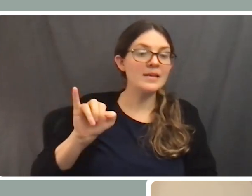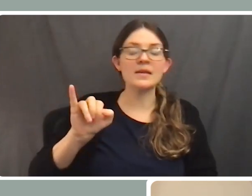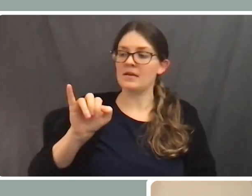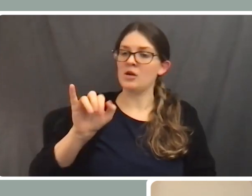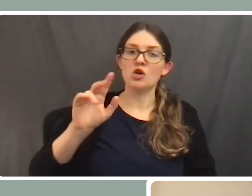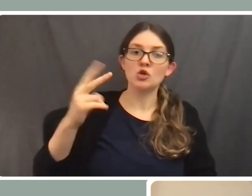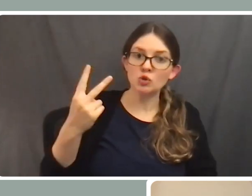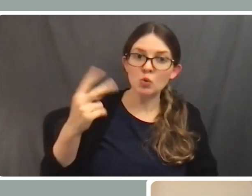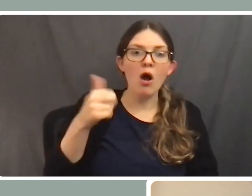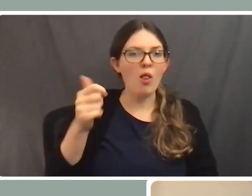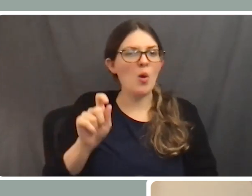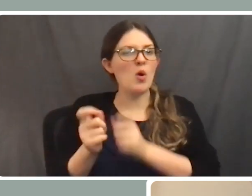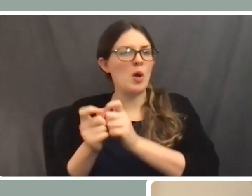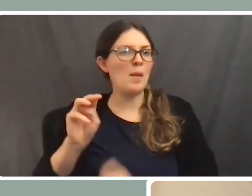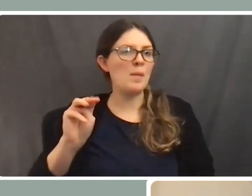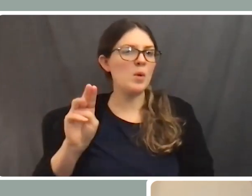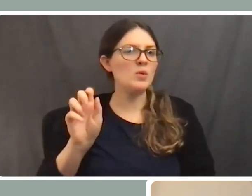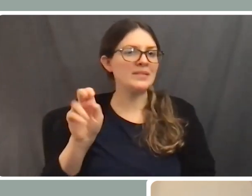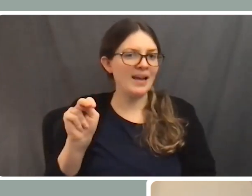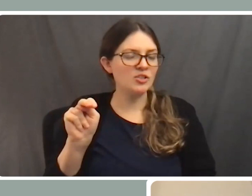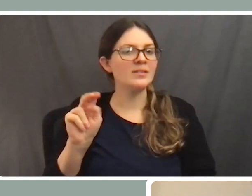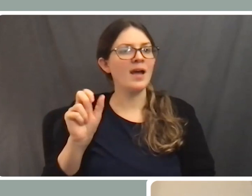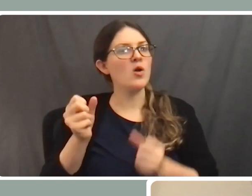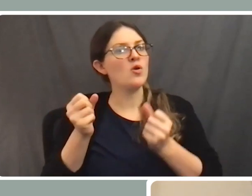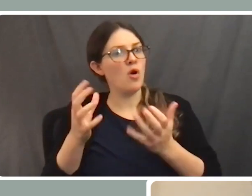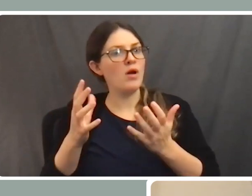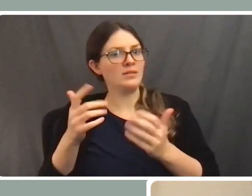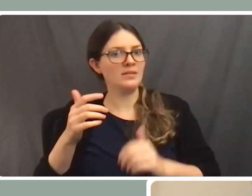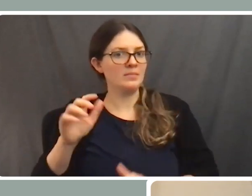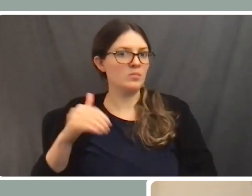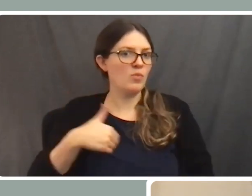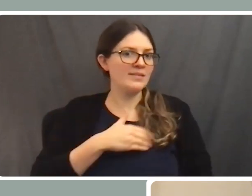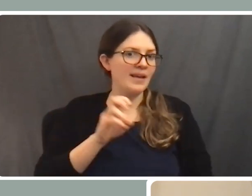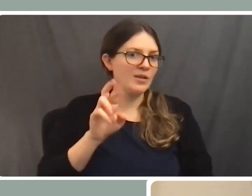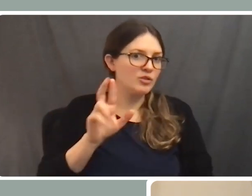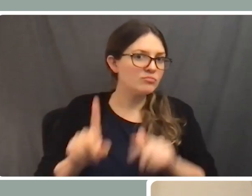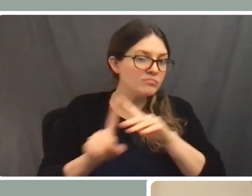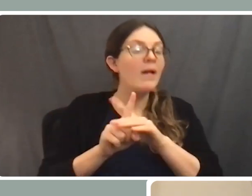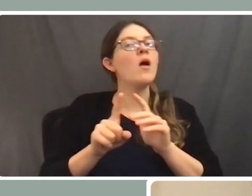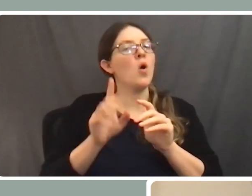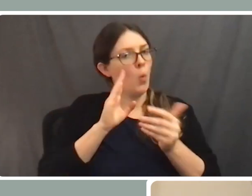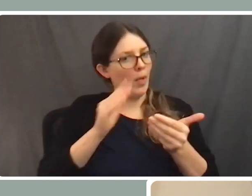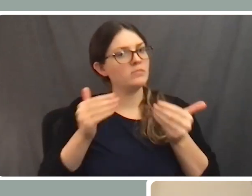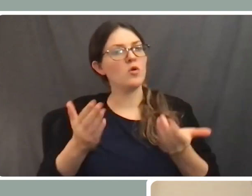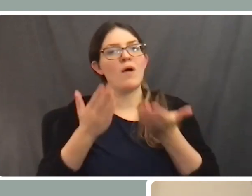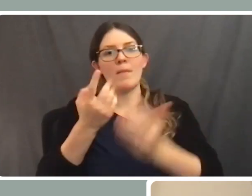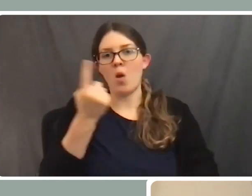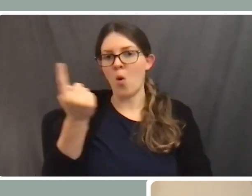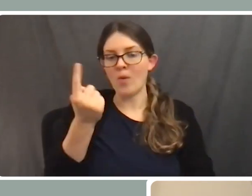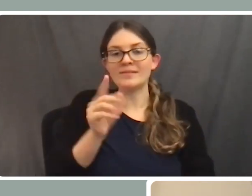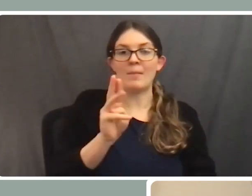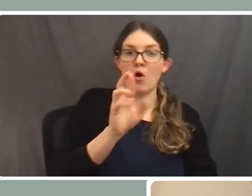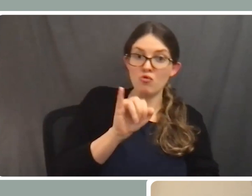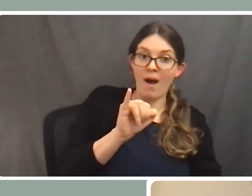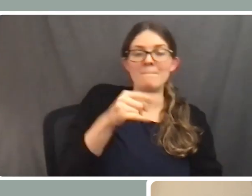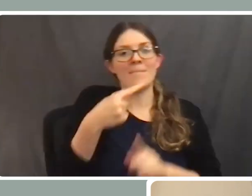increase, presumably cause them to get breast cancer in the first place. So there we always recommend doing the MRIs as well